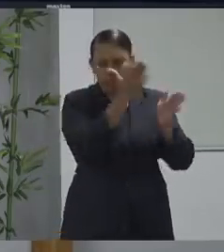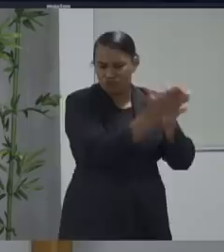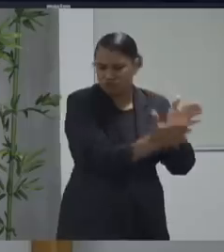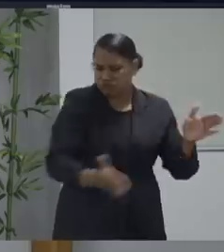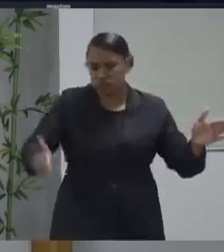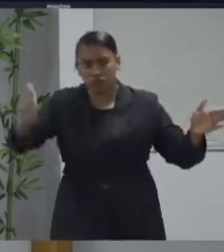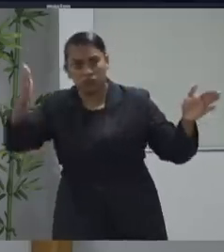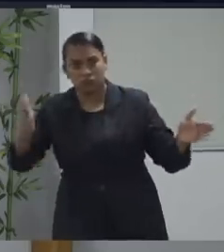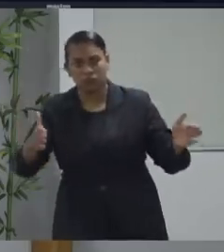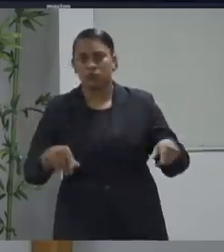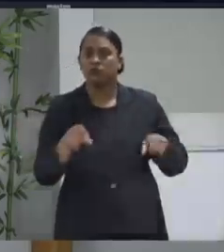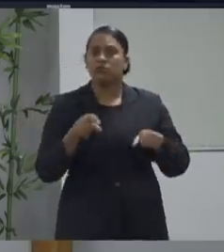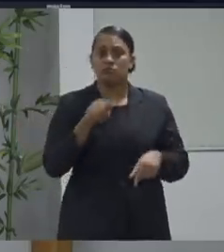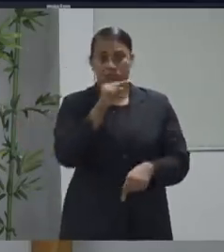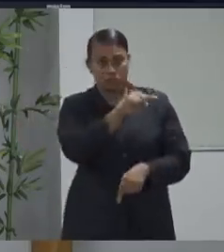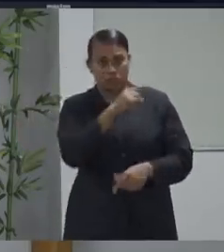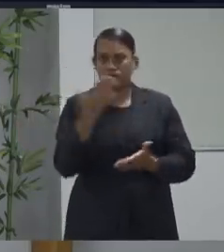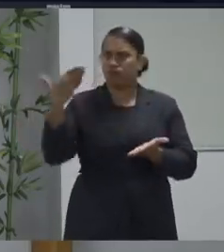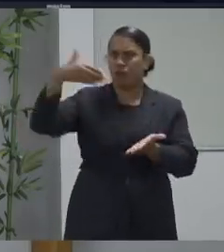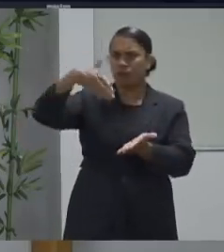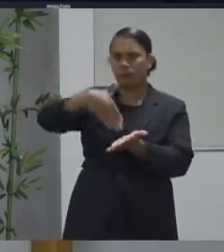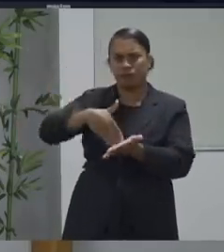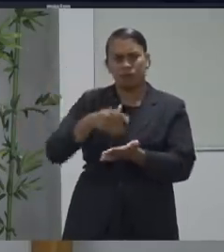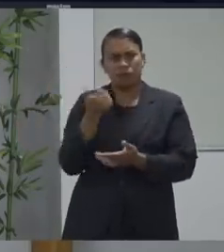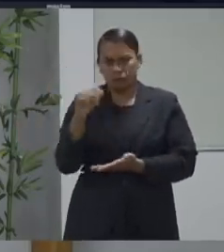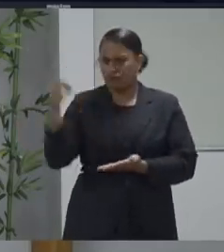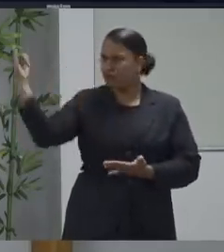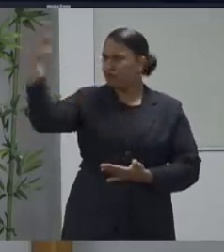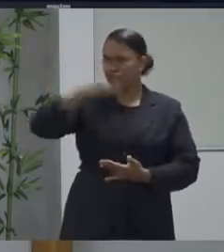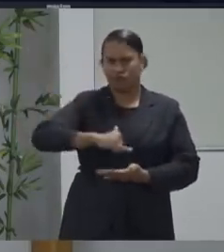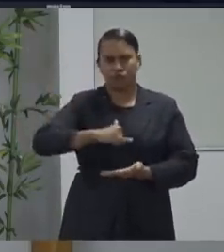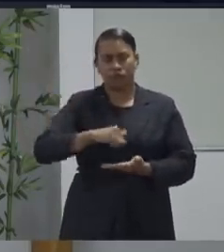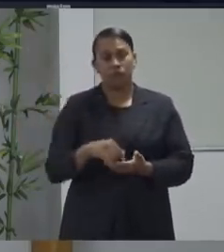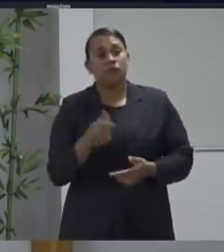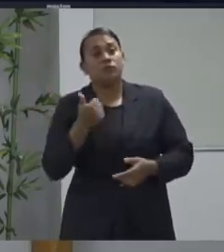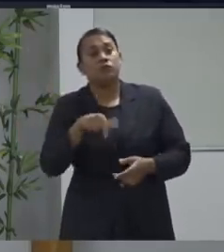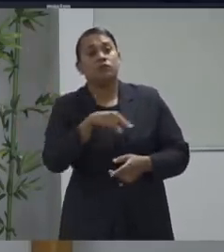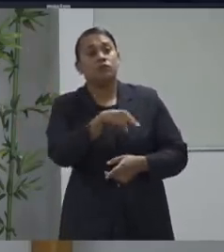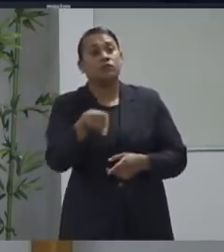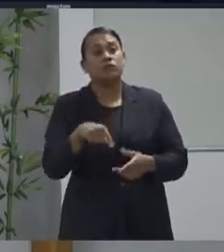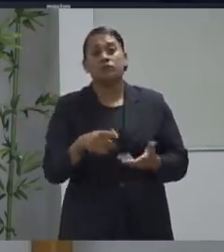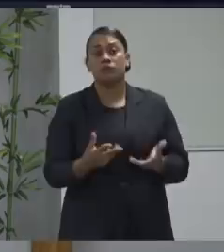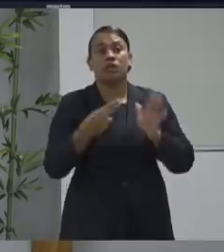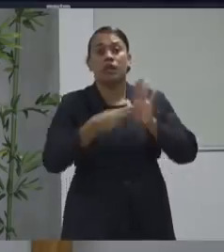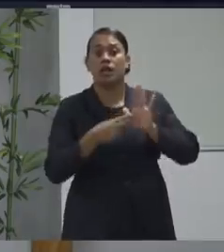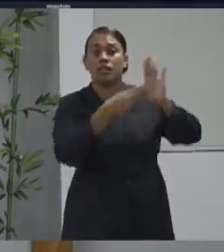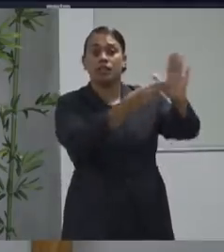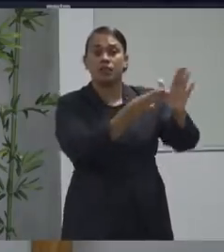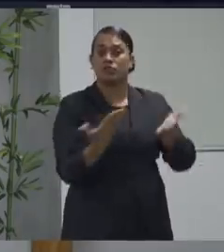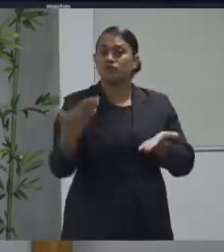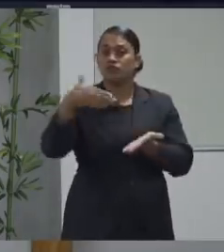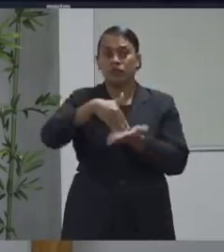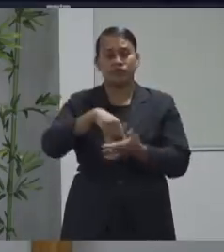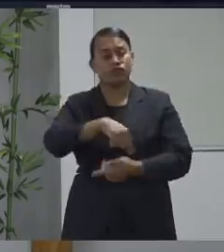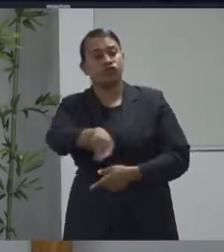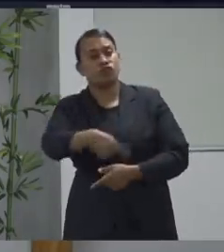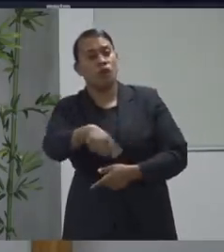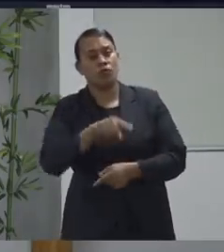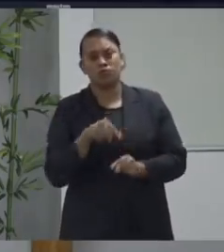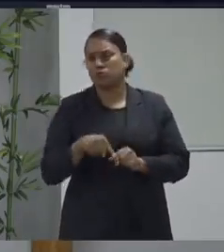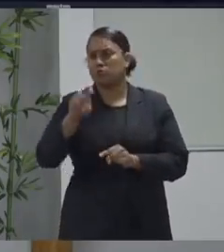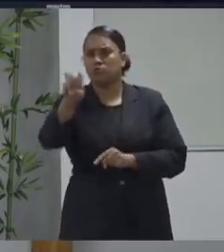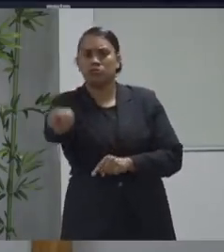this individual proceeded to ignore it by hopping from Nandi to Suva to Lambasa in the span of a